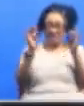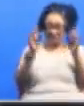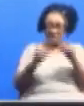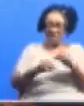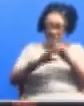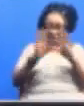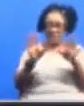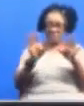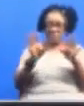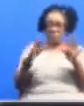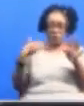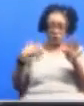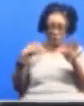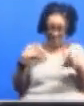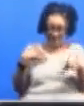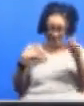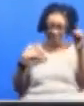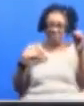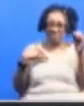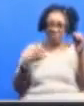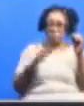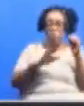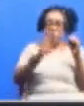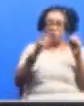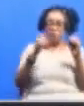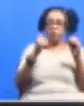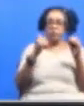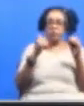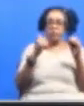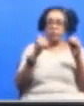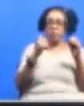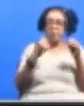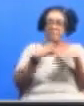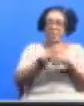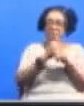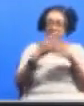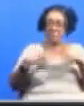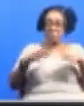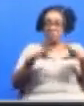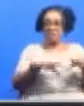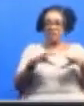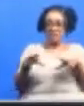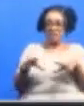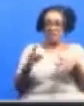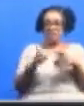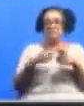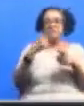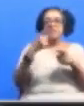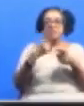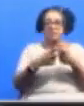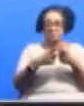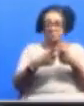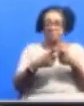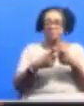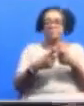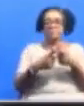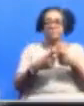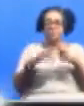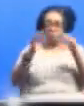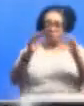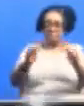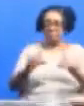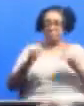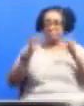Wakora wanapatikana, wale ambao wameumiza wananchi. Tutakupandisha cheo, tutakupatia